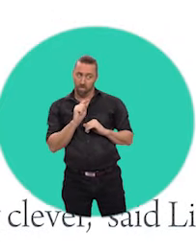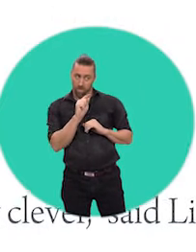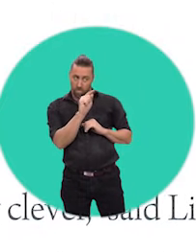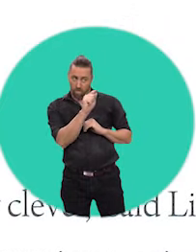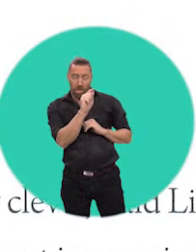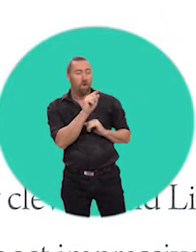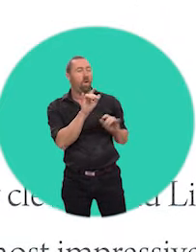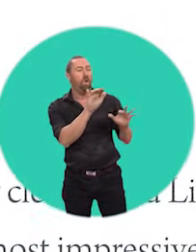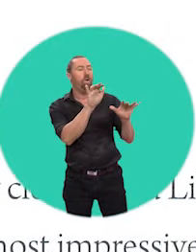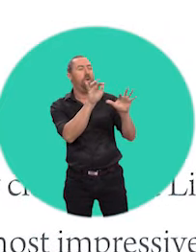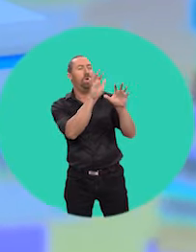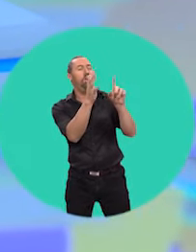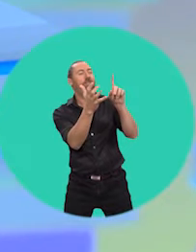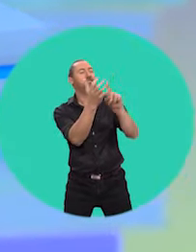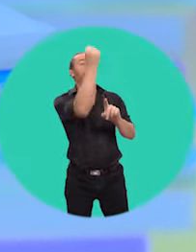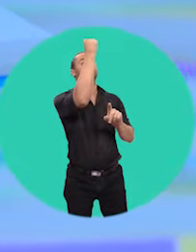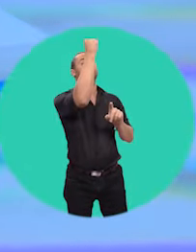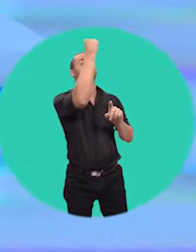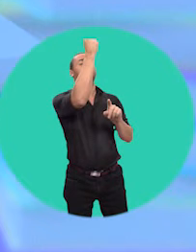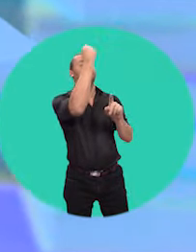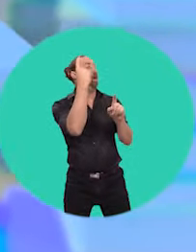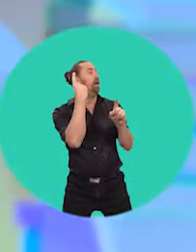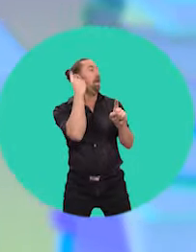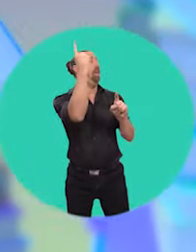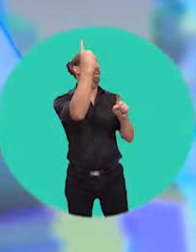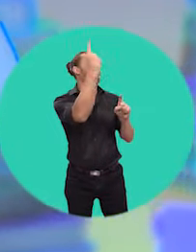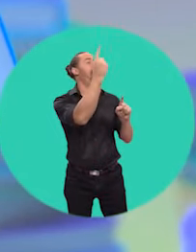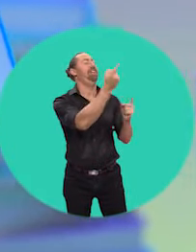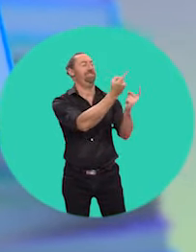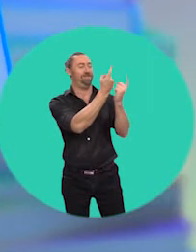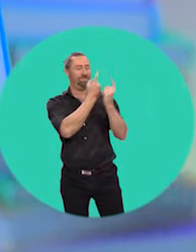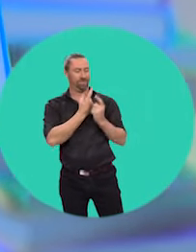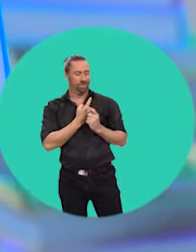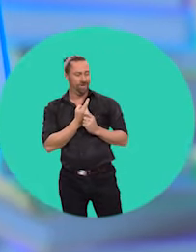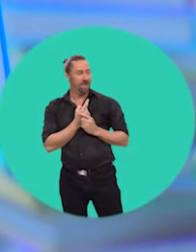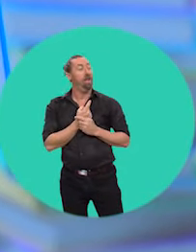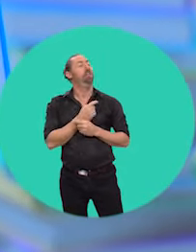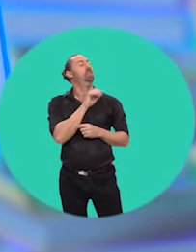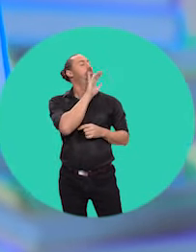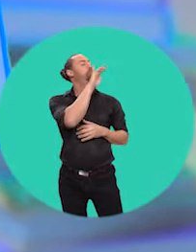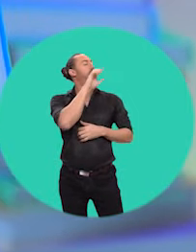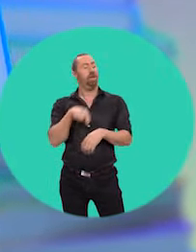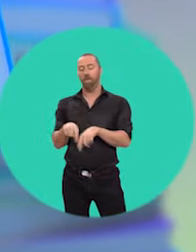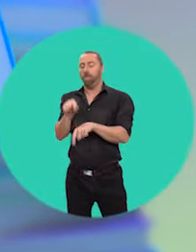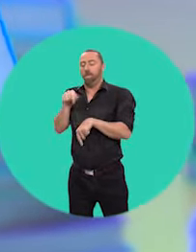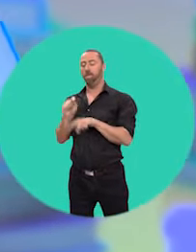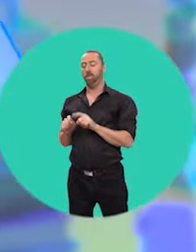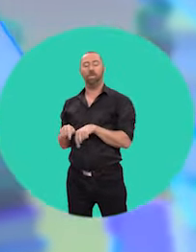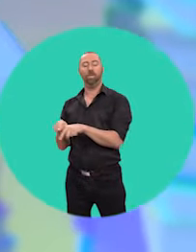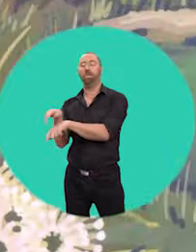twinkle in her eye, "do come and sing it for me." And with that, she skip-hopped away.